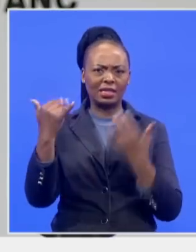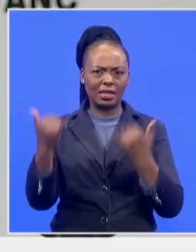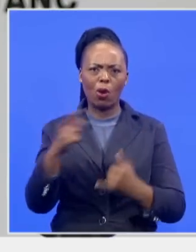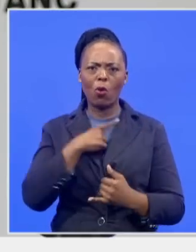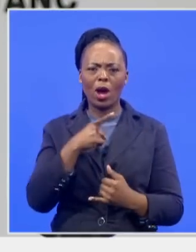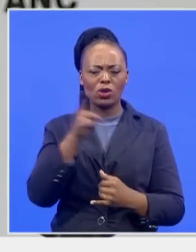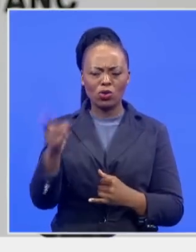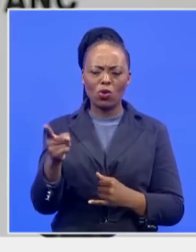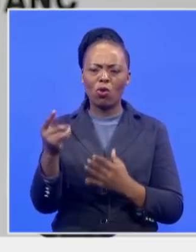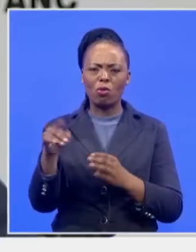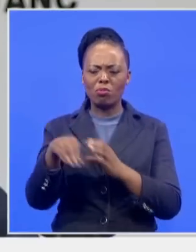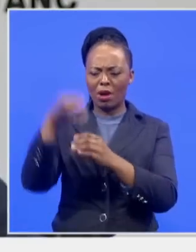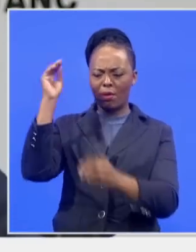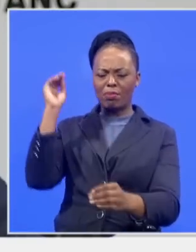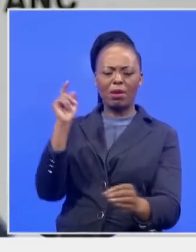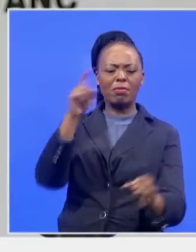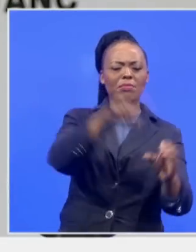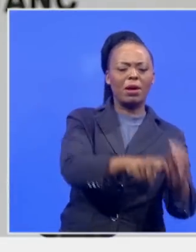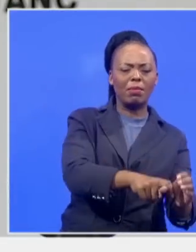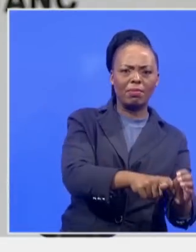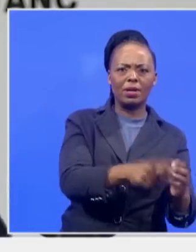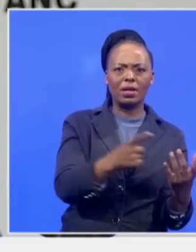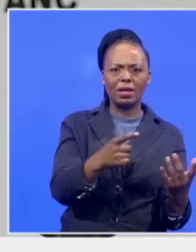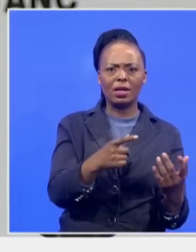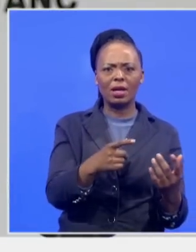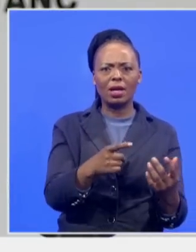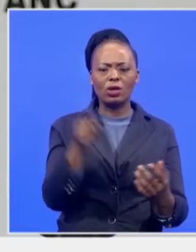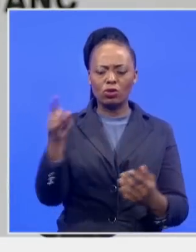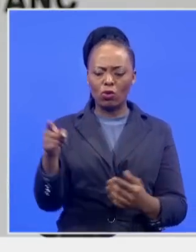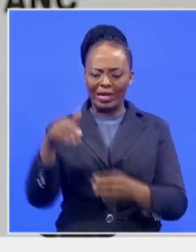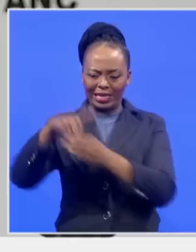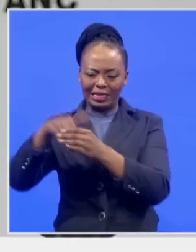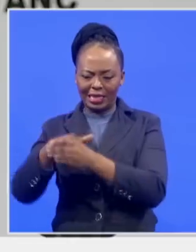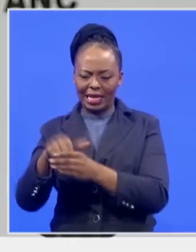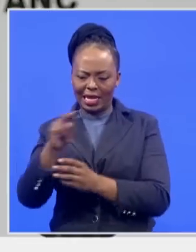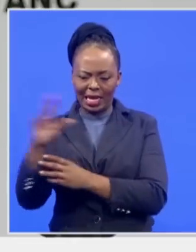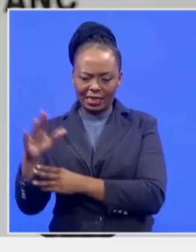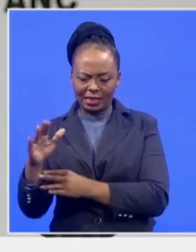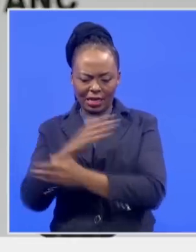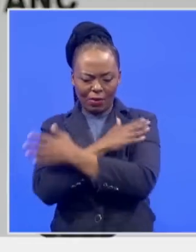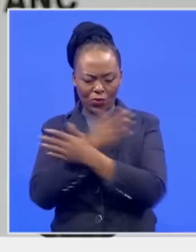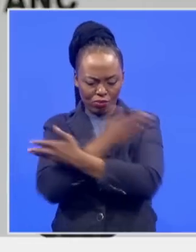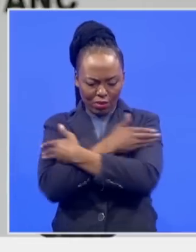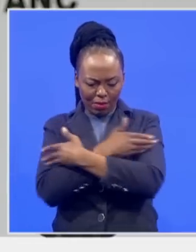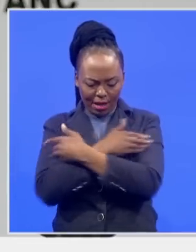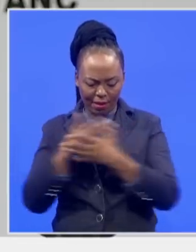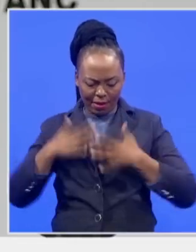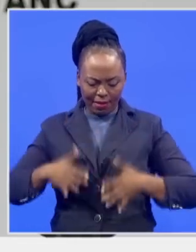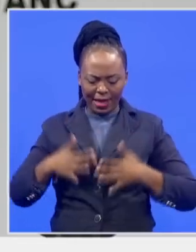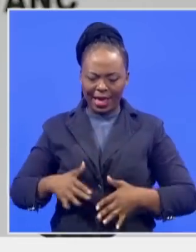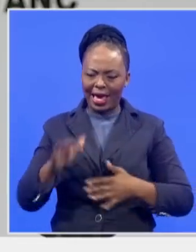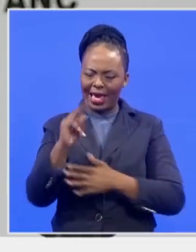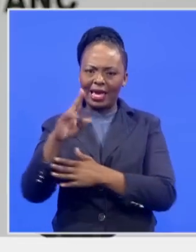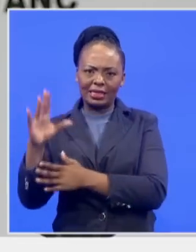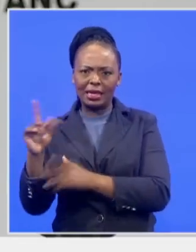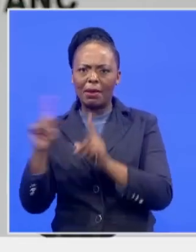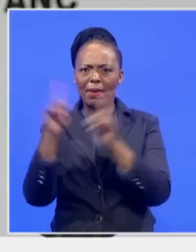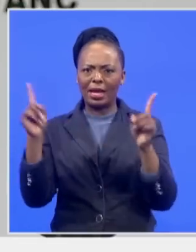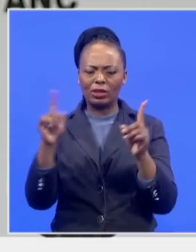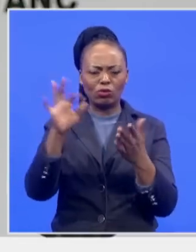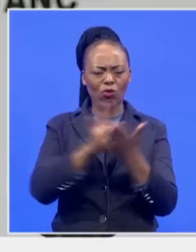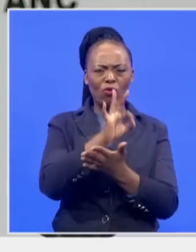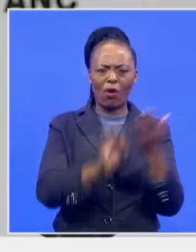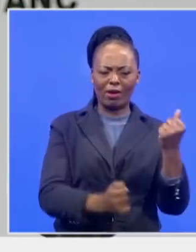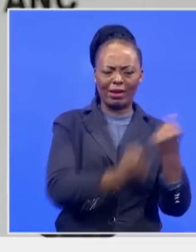working in the ANC, wearing the ANC colors, but you are executing a different agenda, voting for the